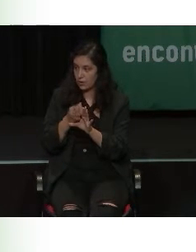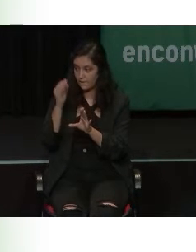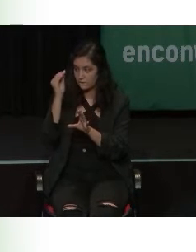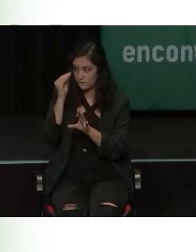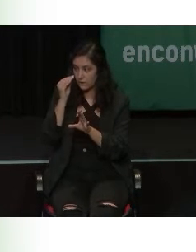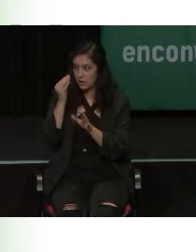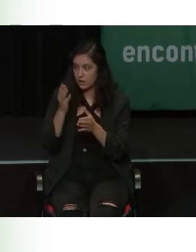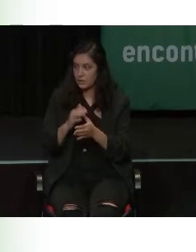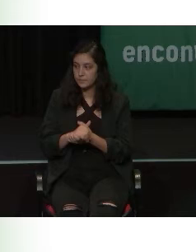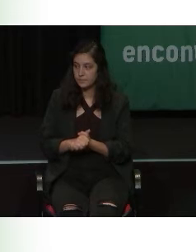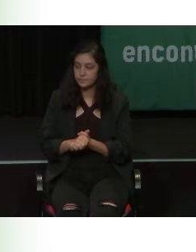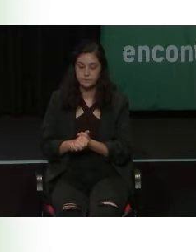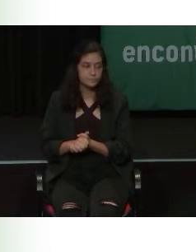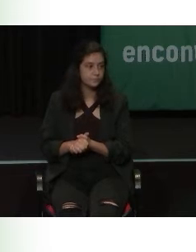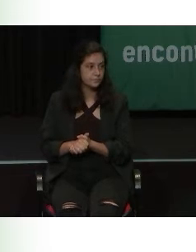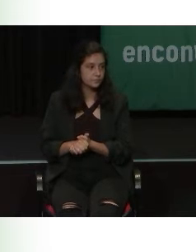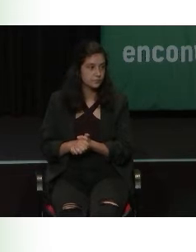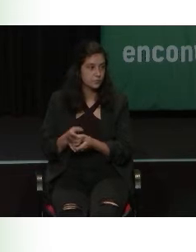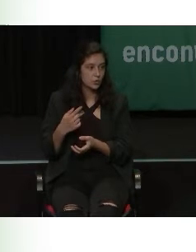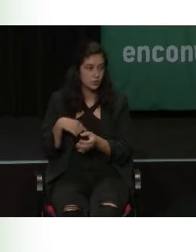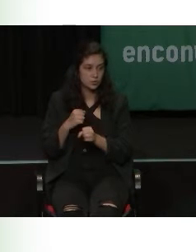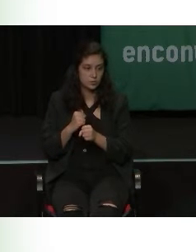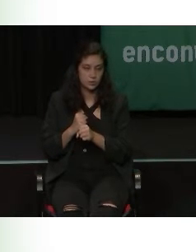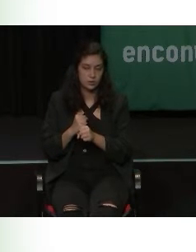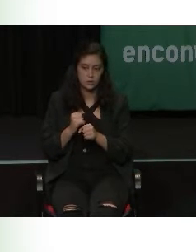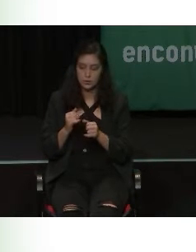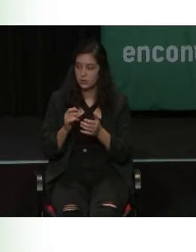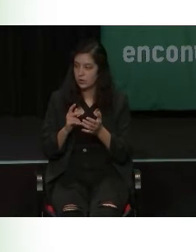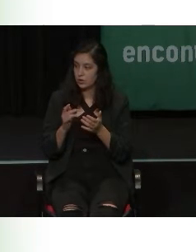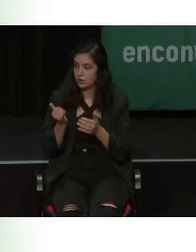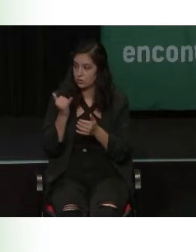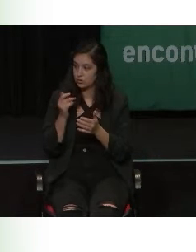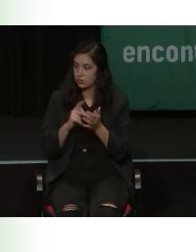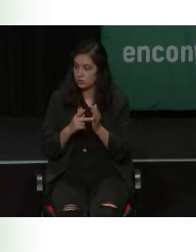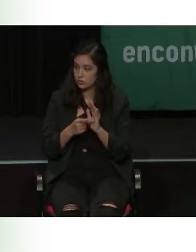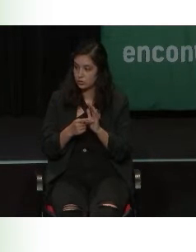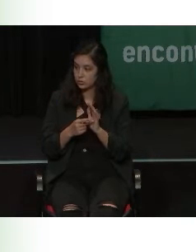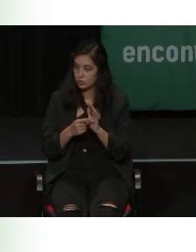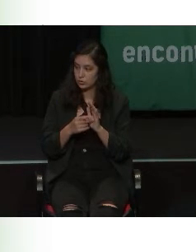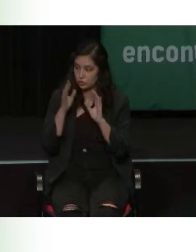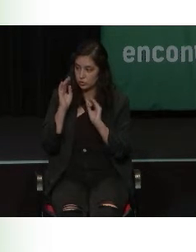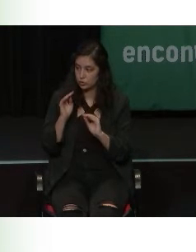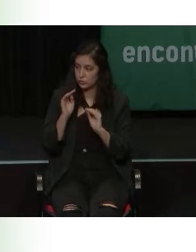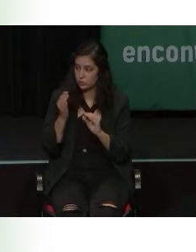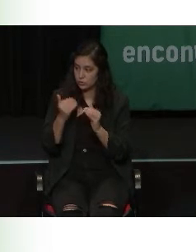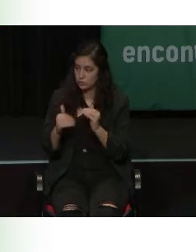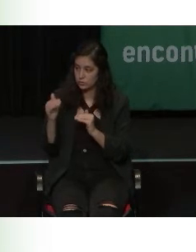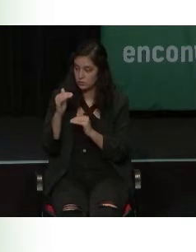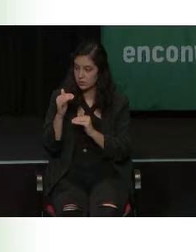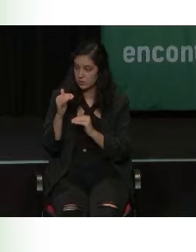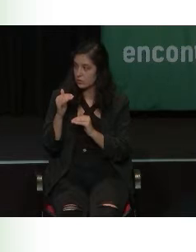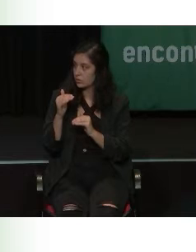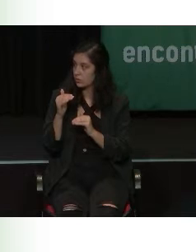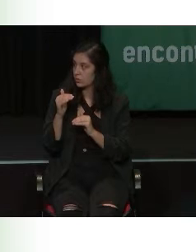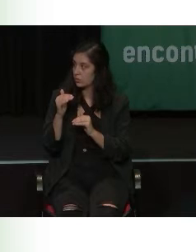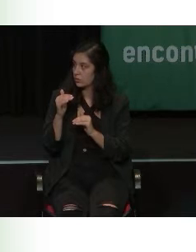computing, engineering and social area. We work with the Telecommunications Institute of the Instituto